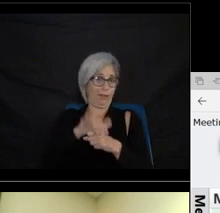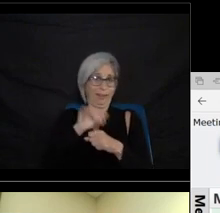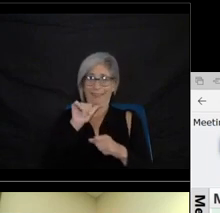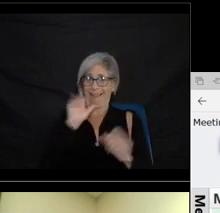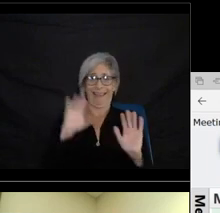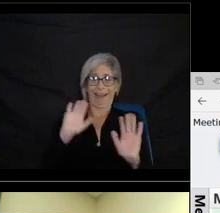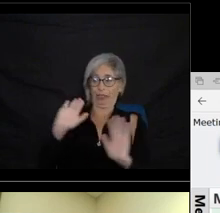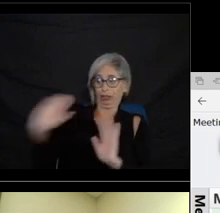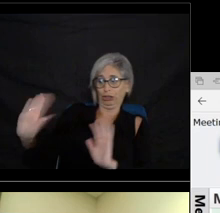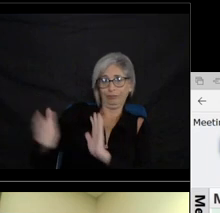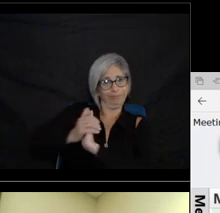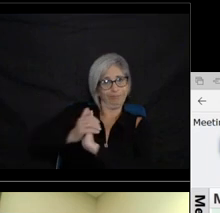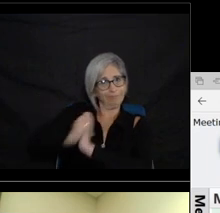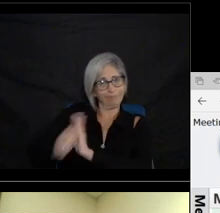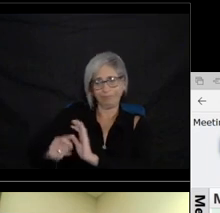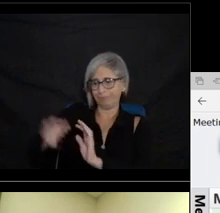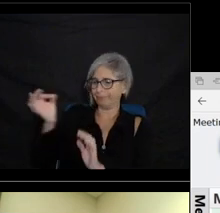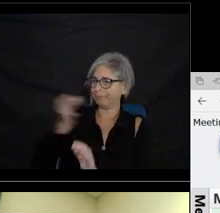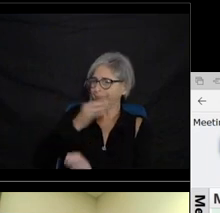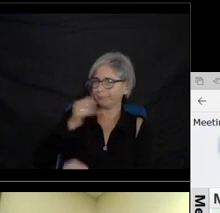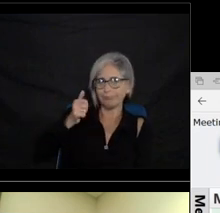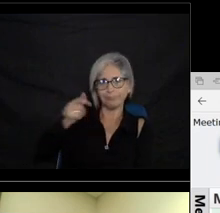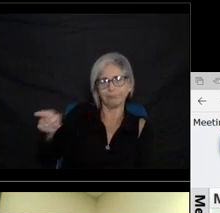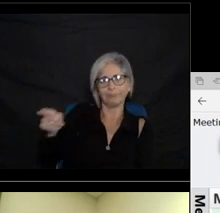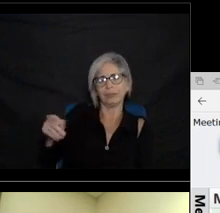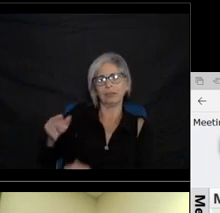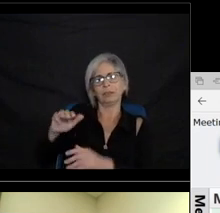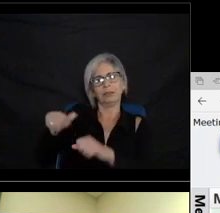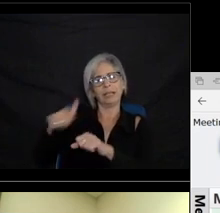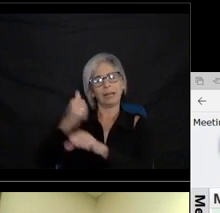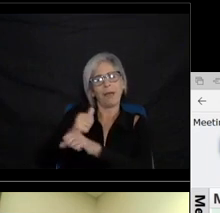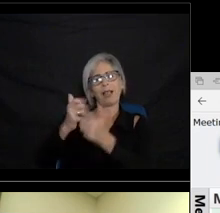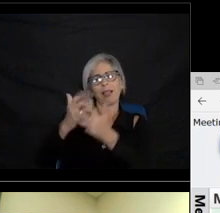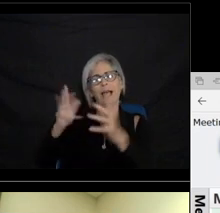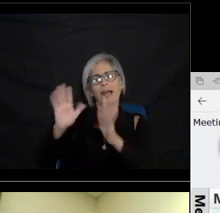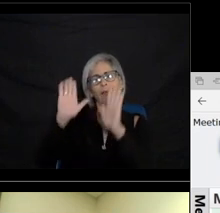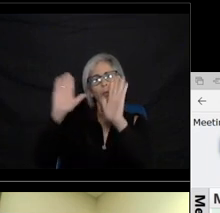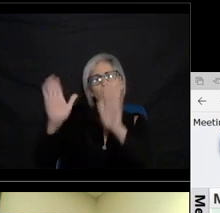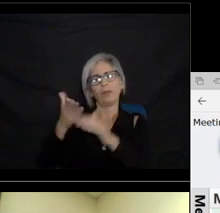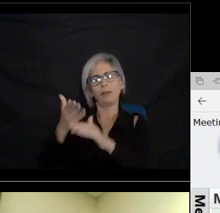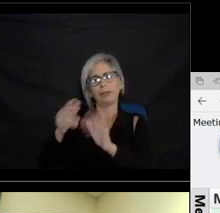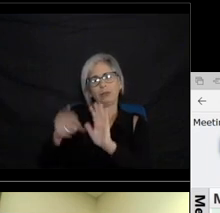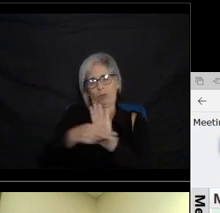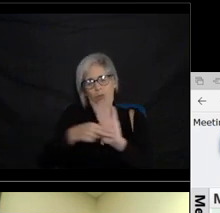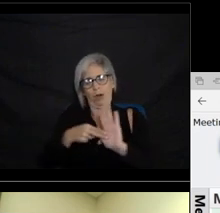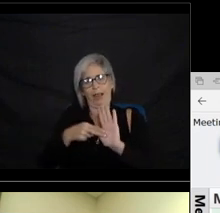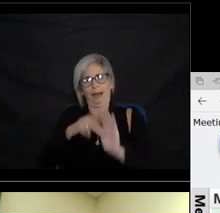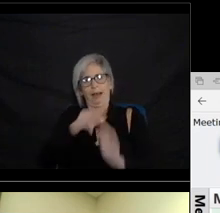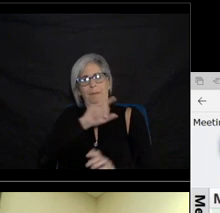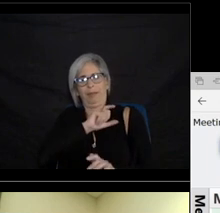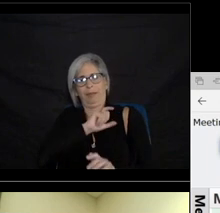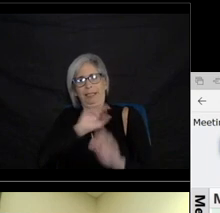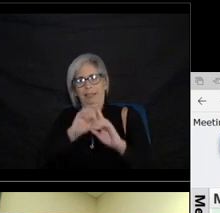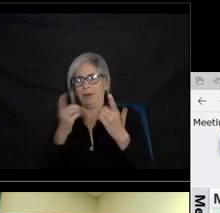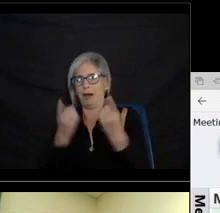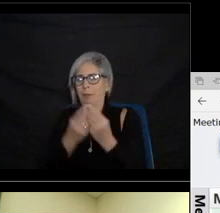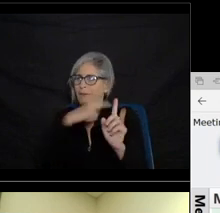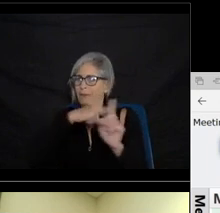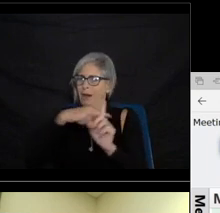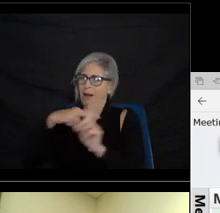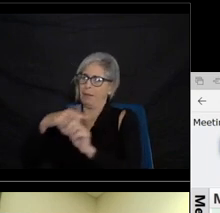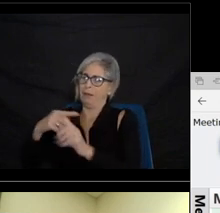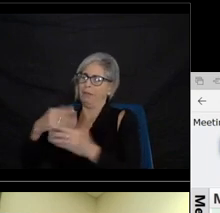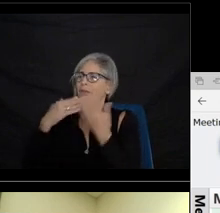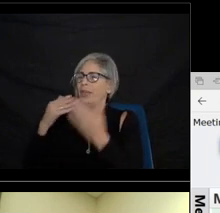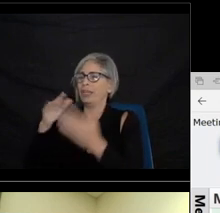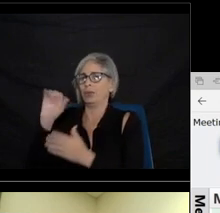but she's really been able to put together a lot of good things to help market and brand our police departments in a positive light. So I'll just transition